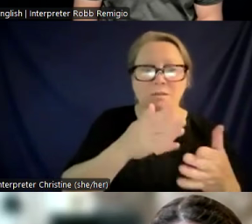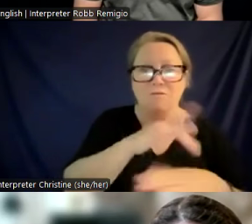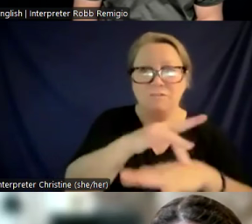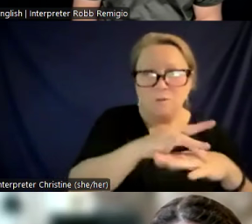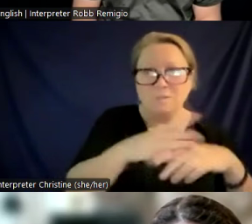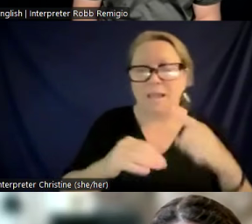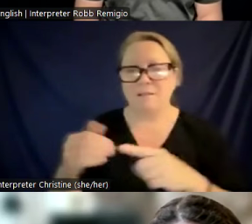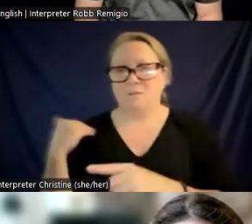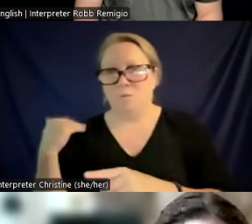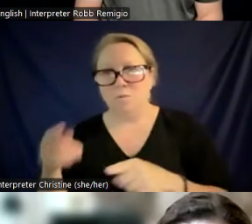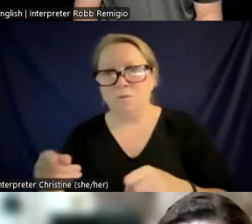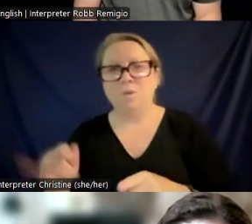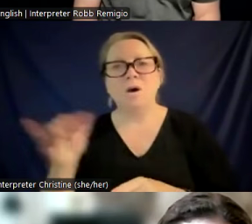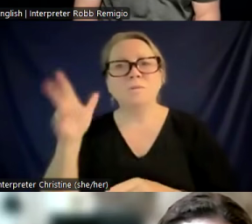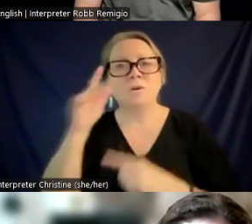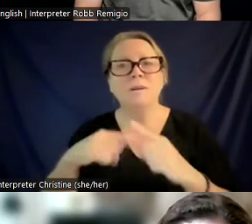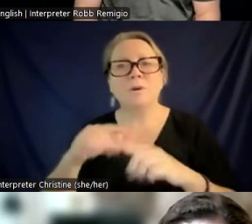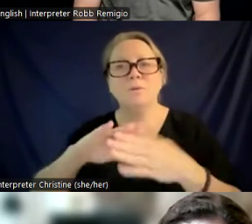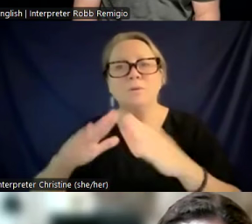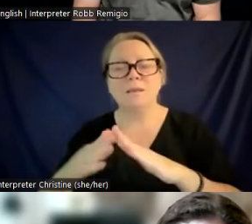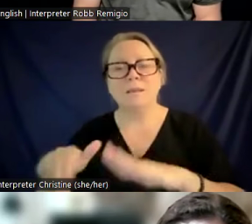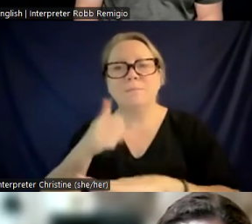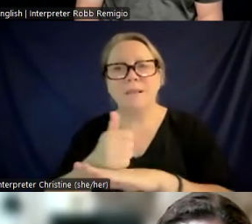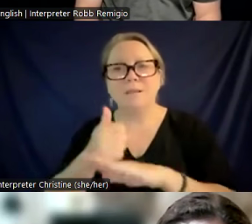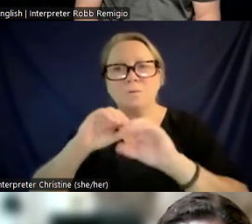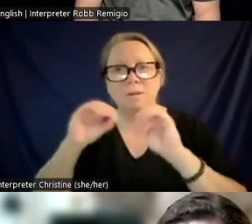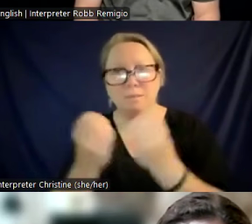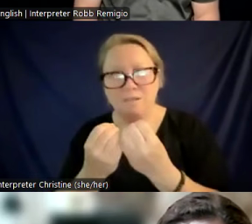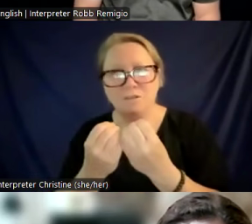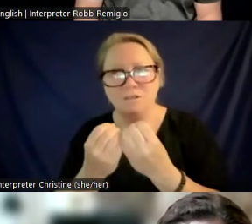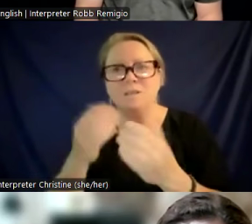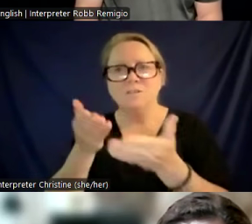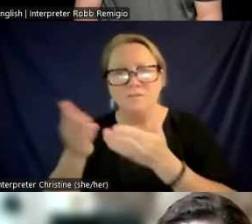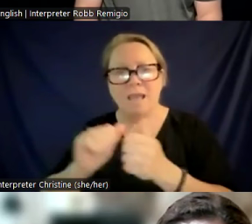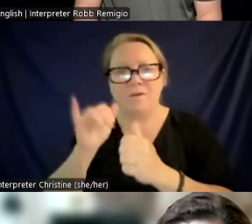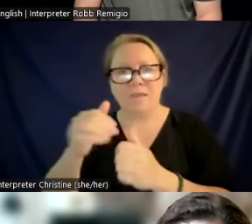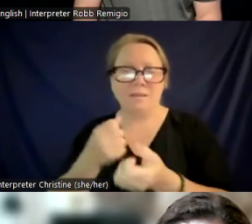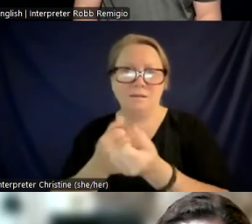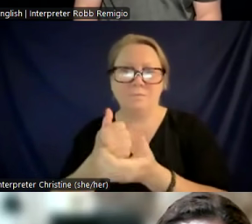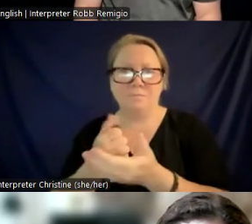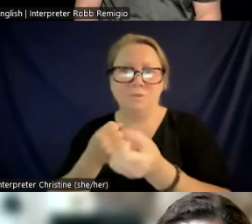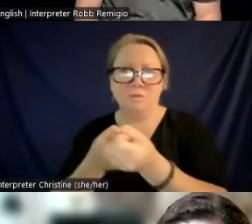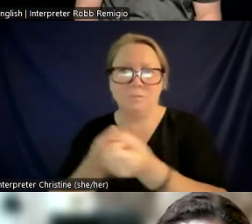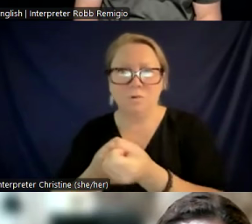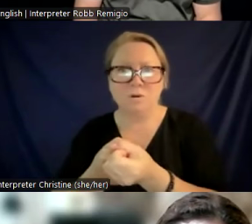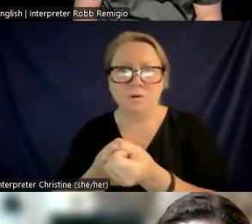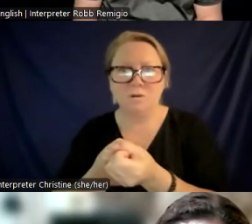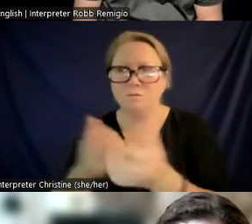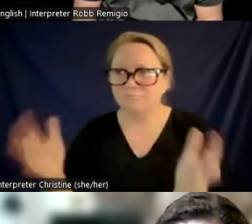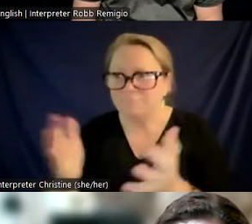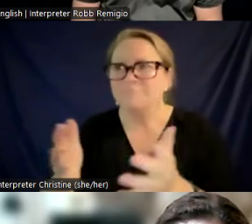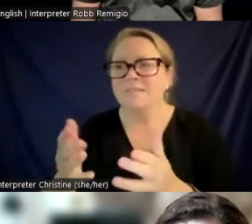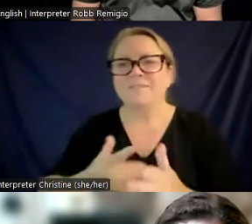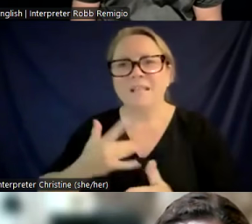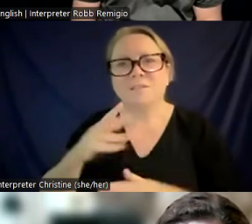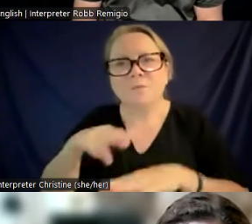lot also about the role of community-based organizations and services and how they can support and foster feelings of normalcy by